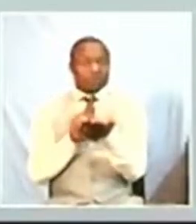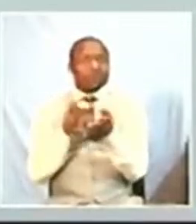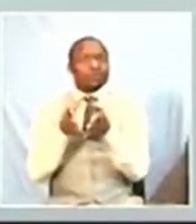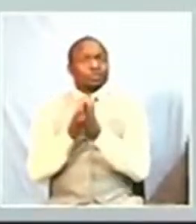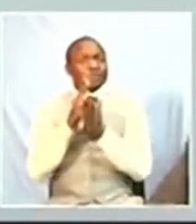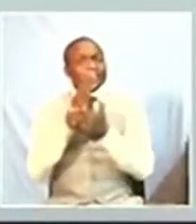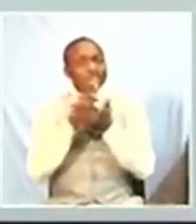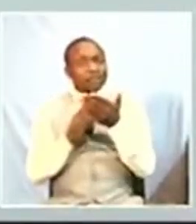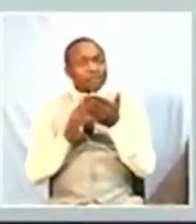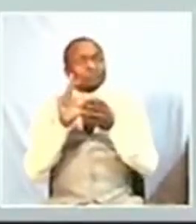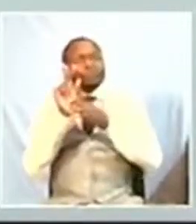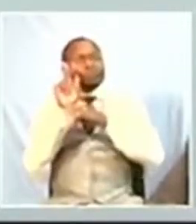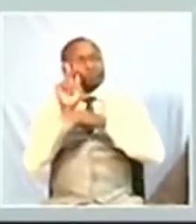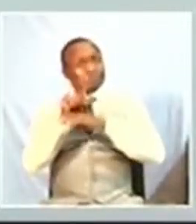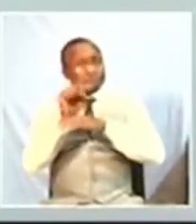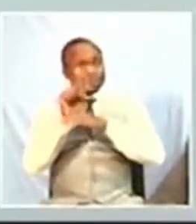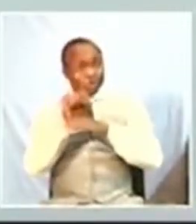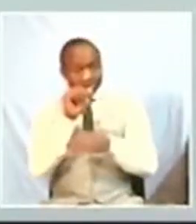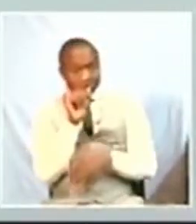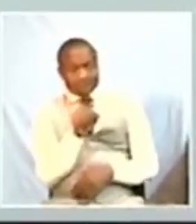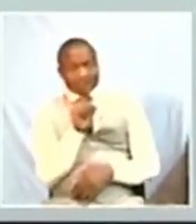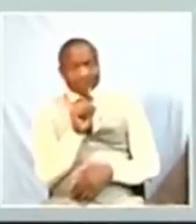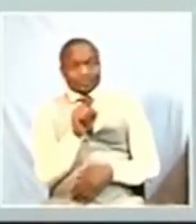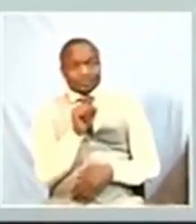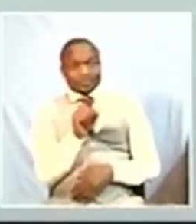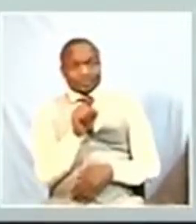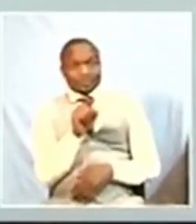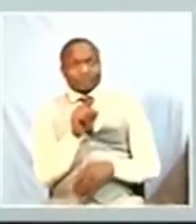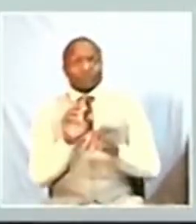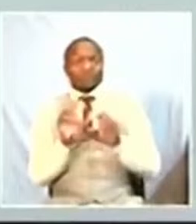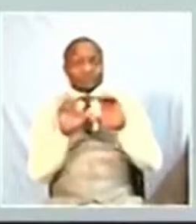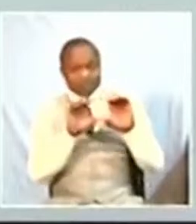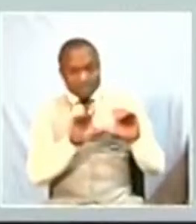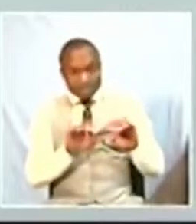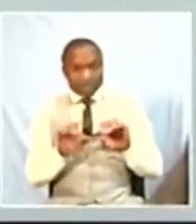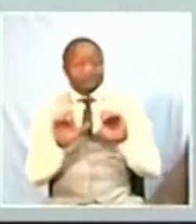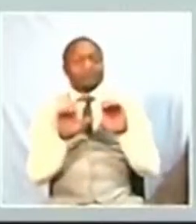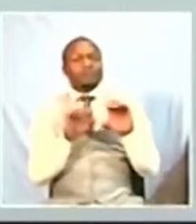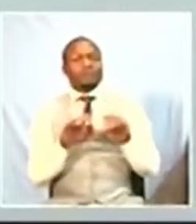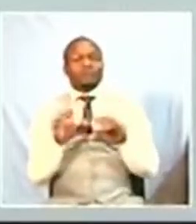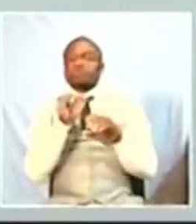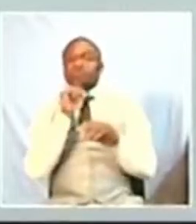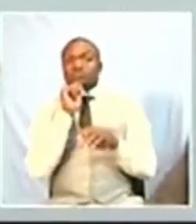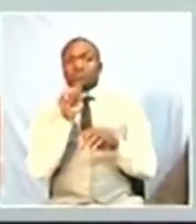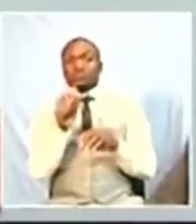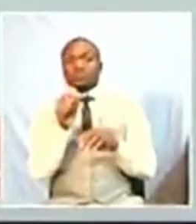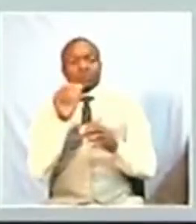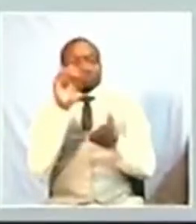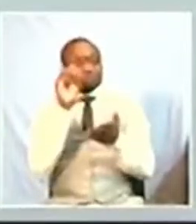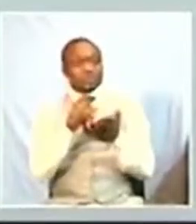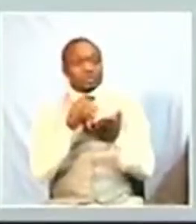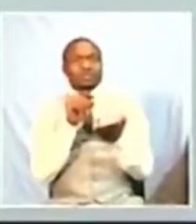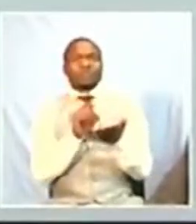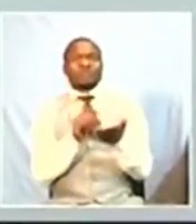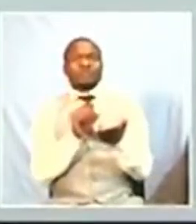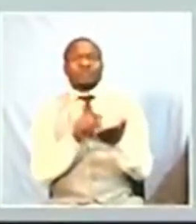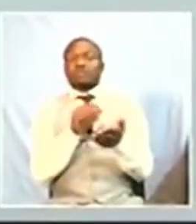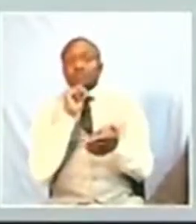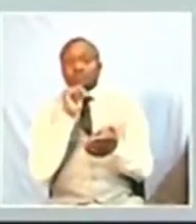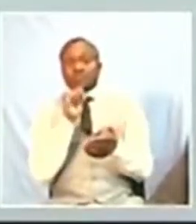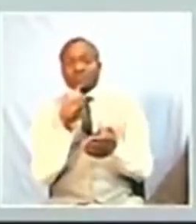some of the projects that you purport to have undertaken, they are not on the ledger, not even